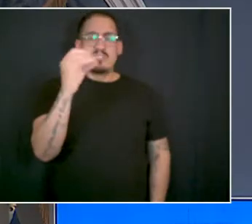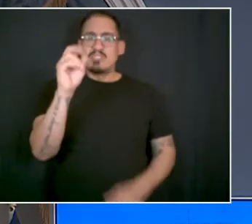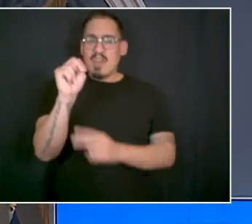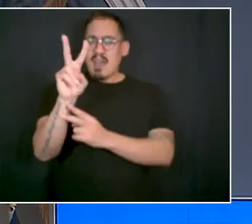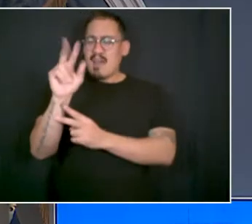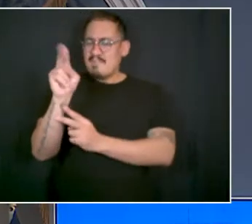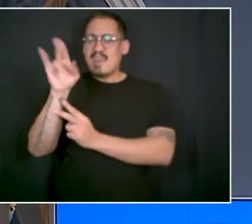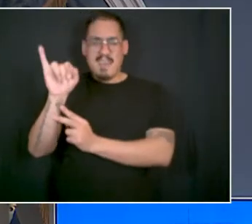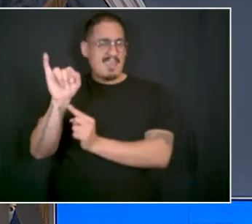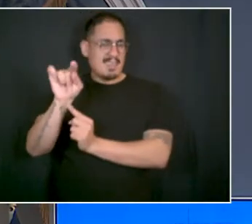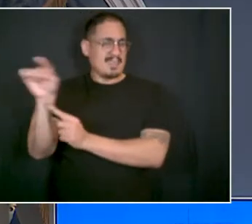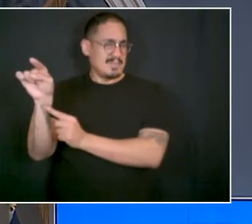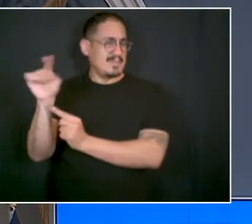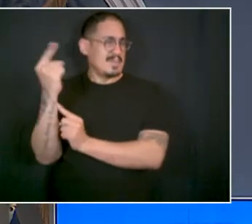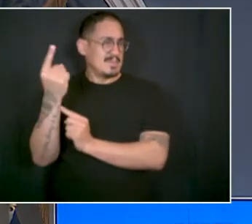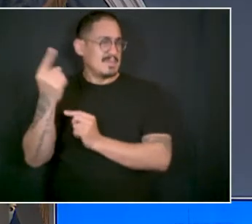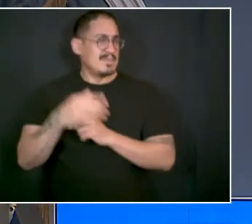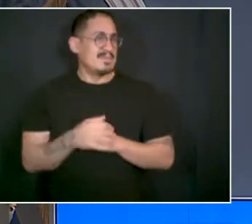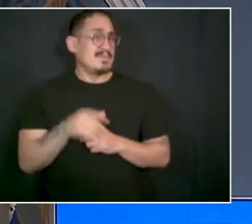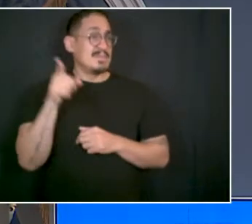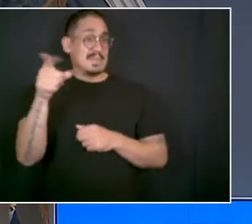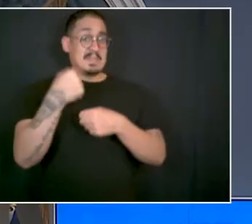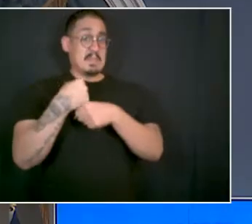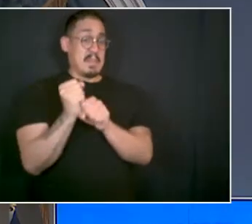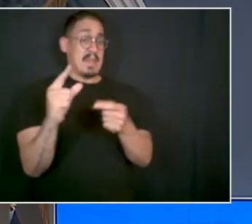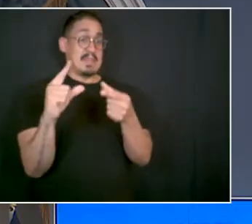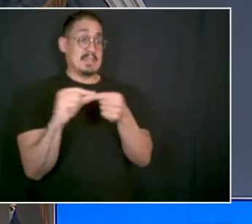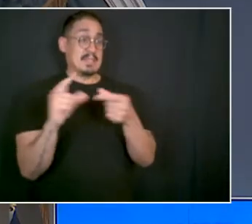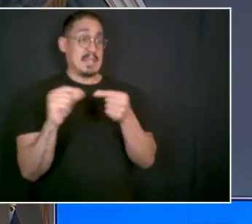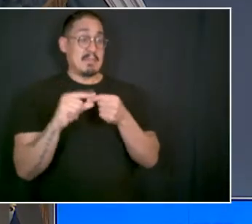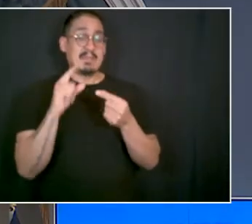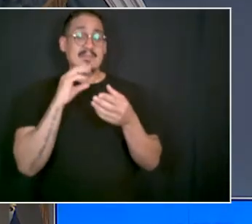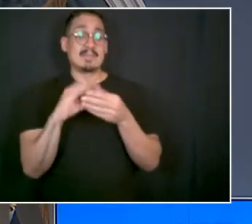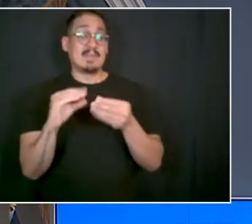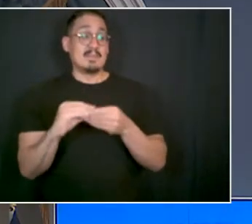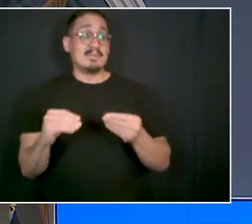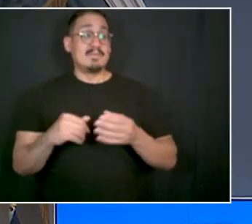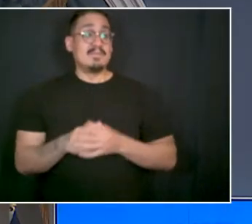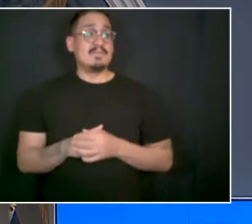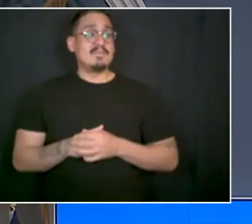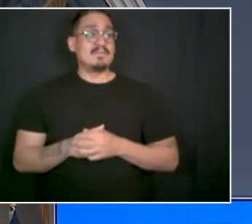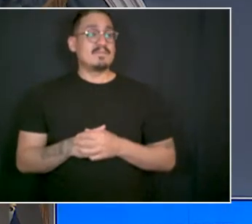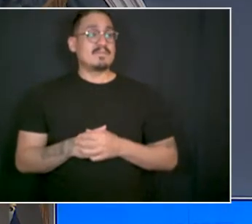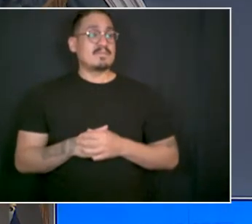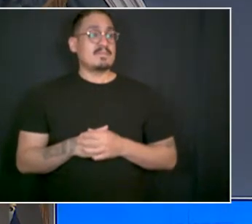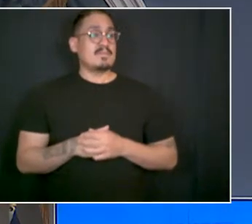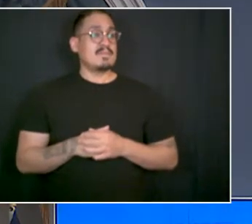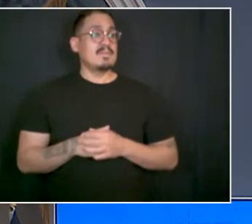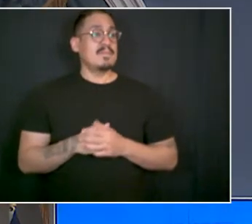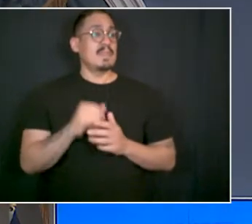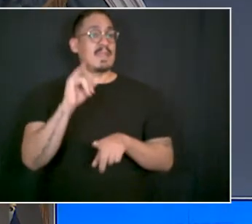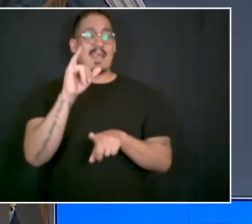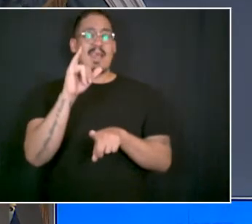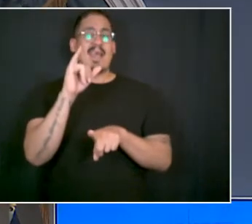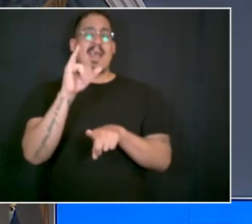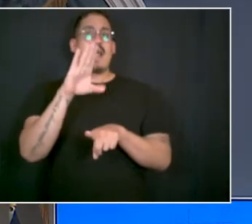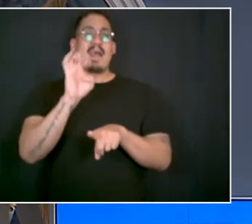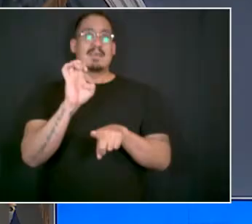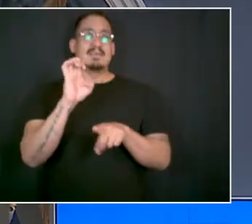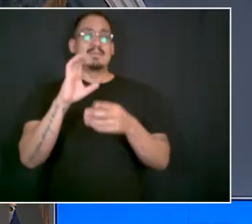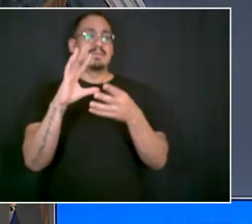in their statement that the reason why they targeted her was because of 2 summonses that she received by the